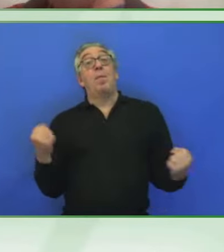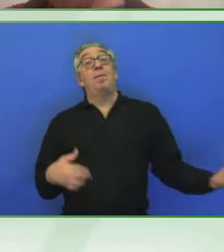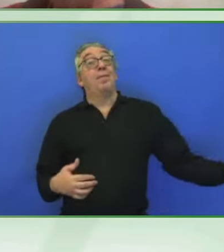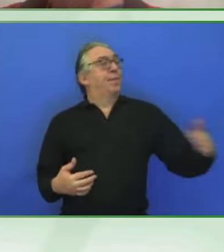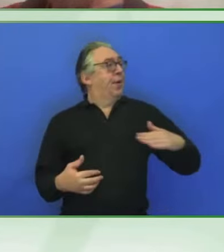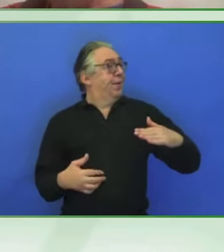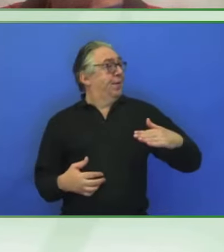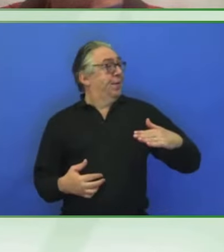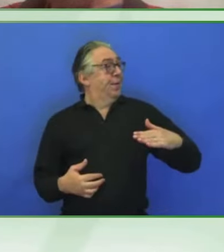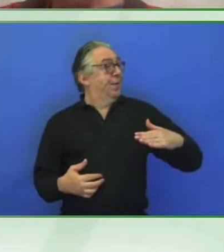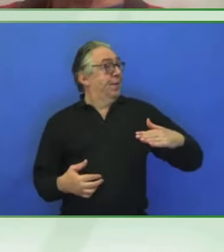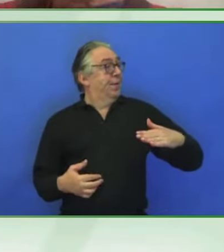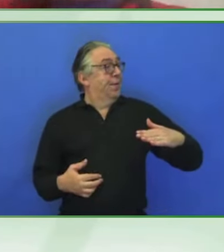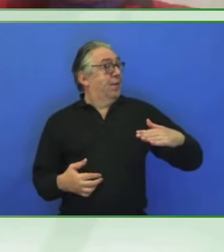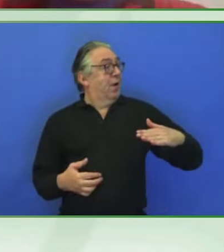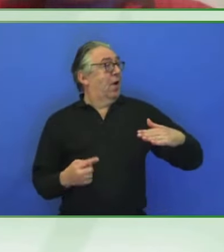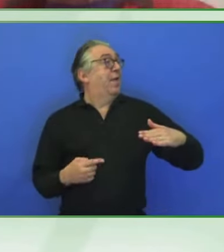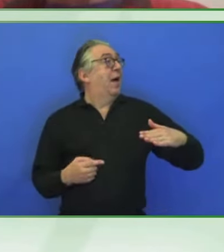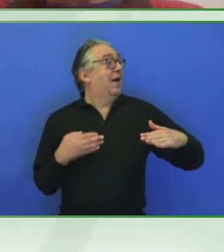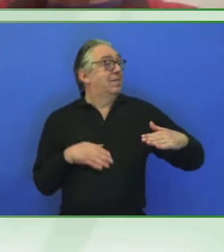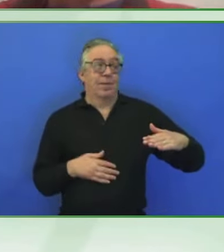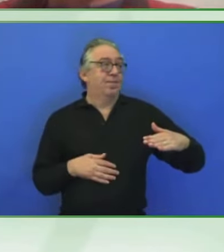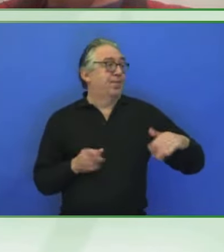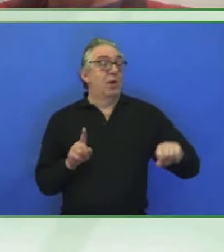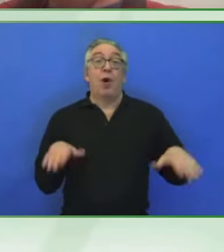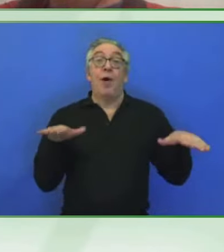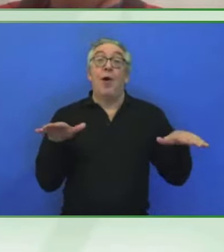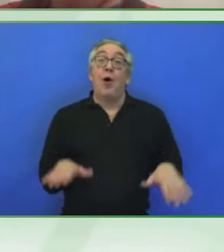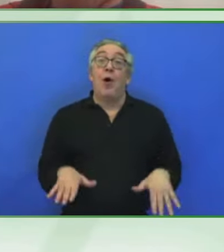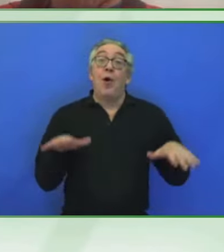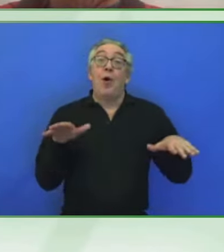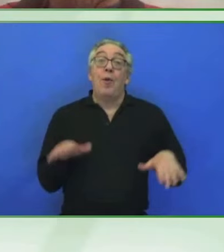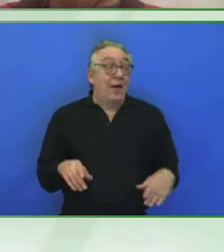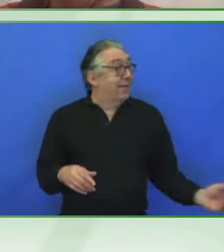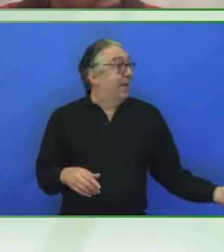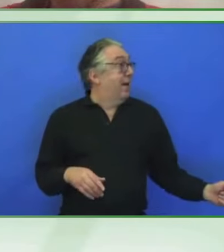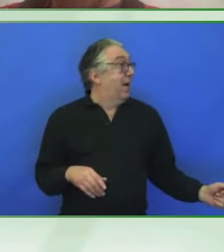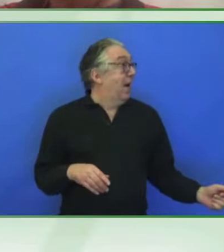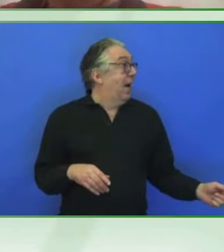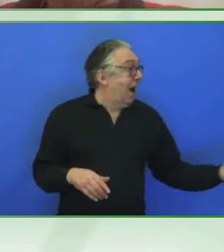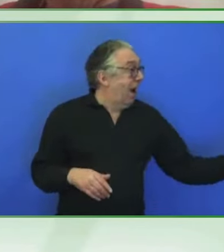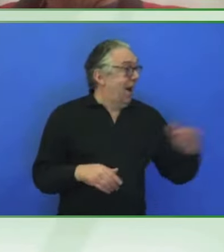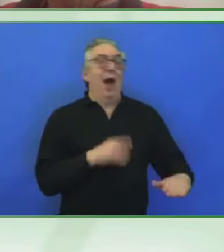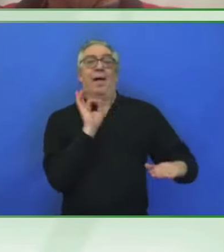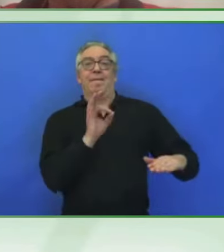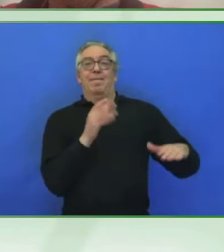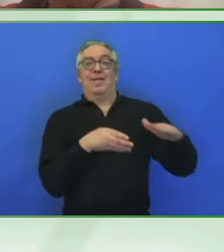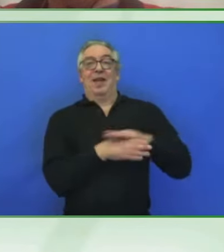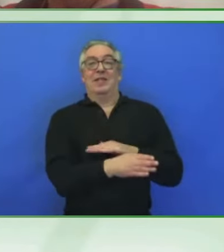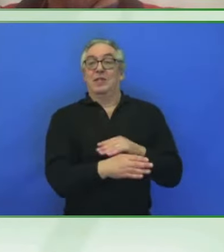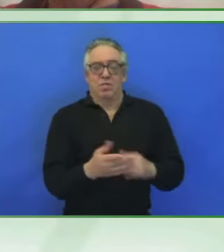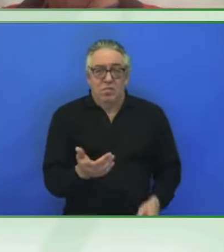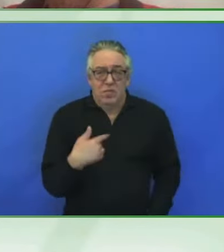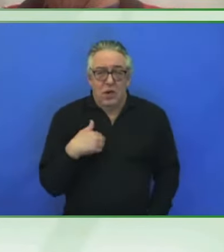time. I don't want to wait until the accessible bus comes along. Next slide, please.